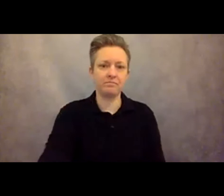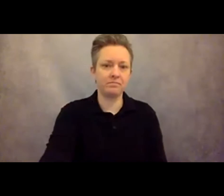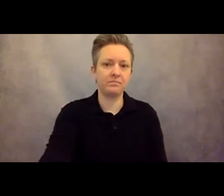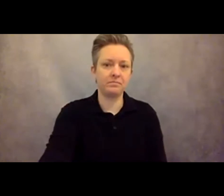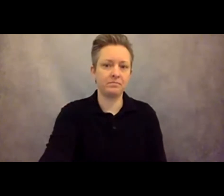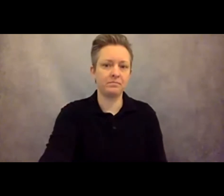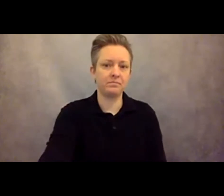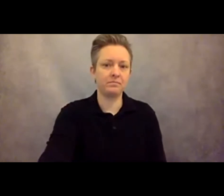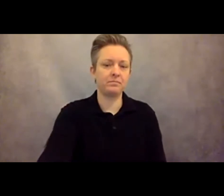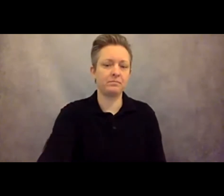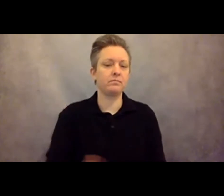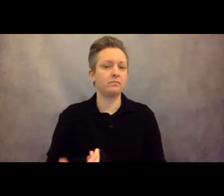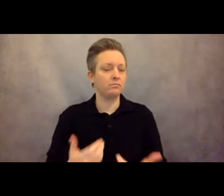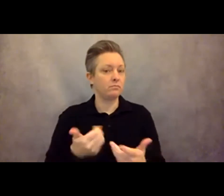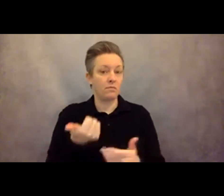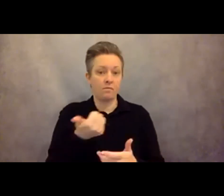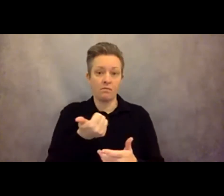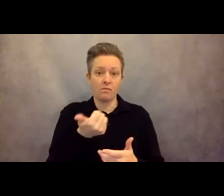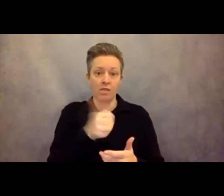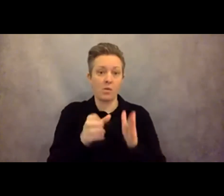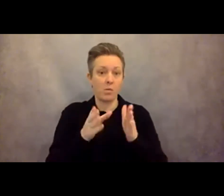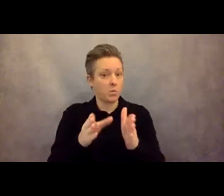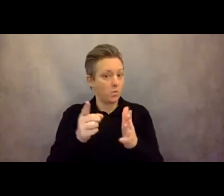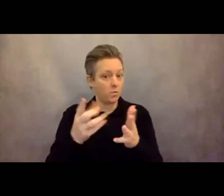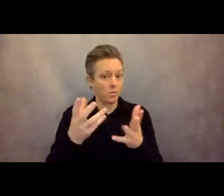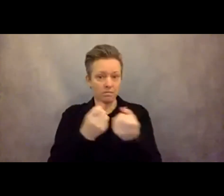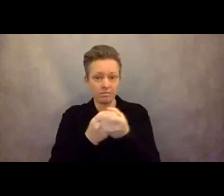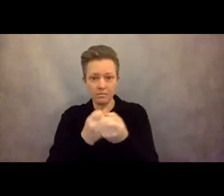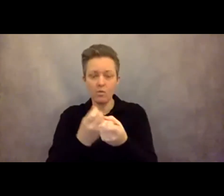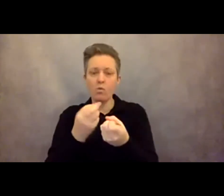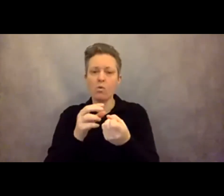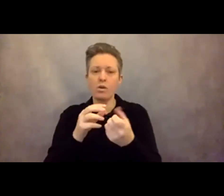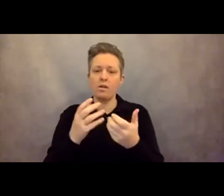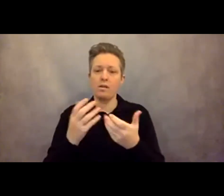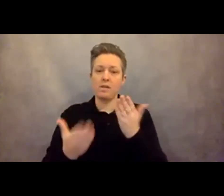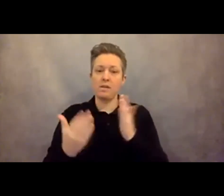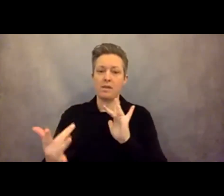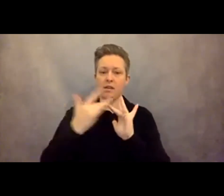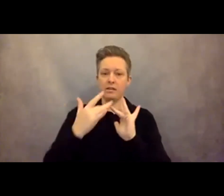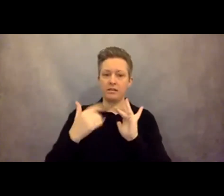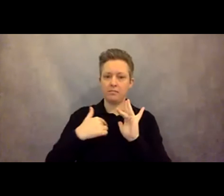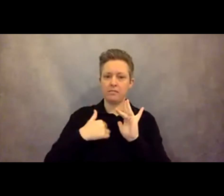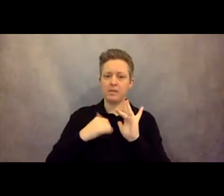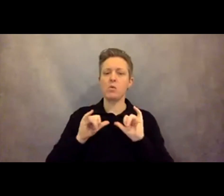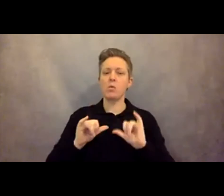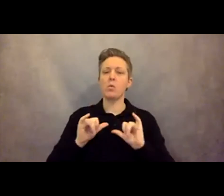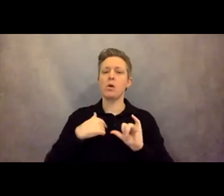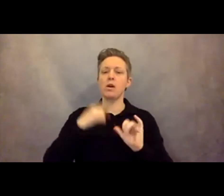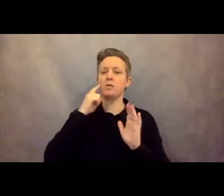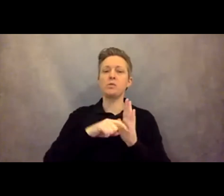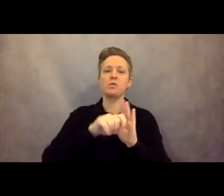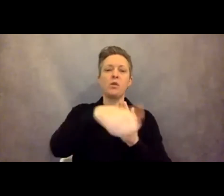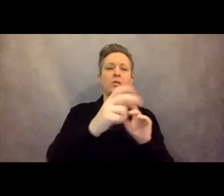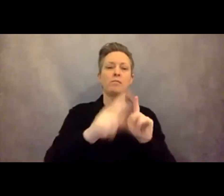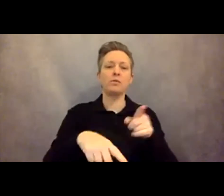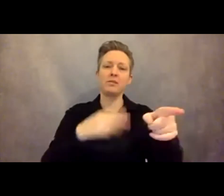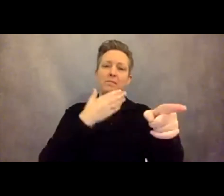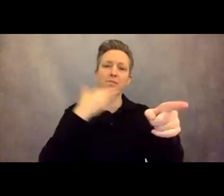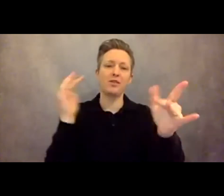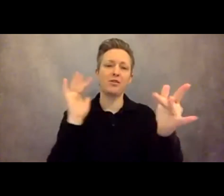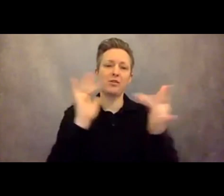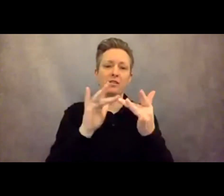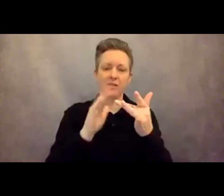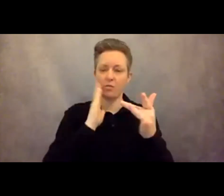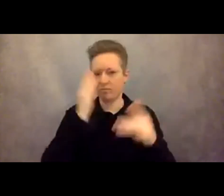even connect you with folks that might be even more appropriate for that space. And I see those other comments. Promoting